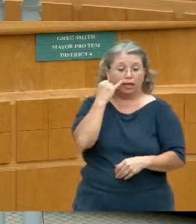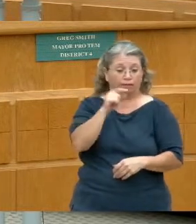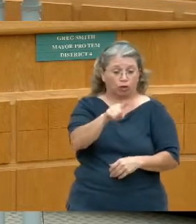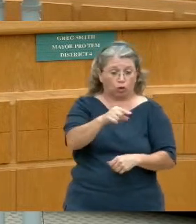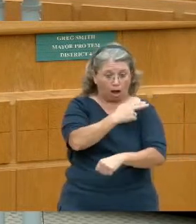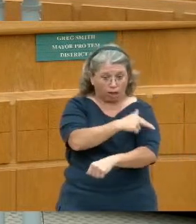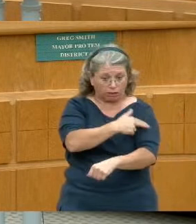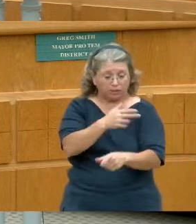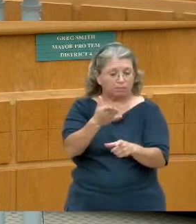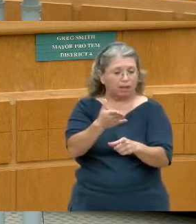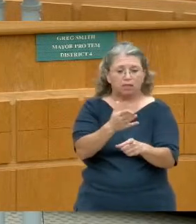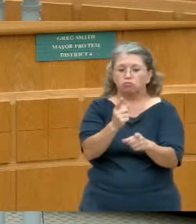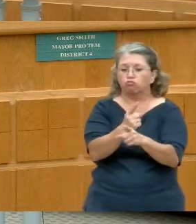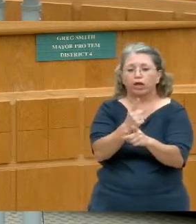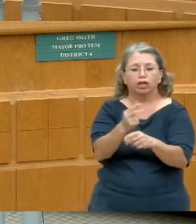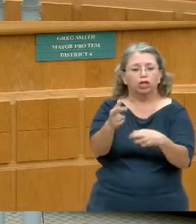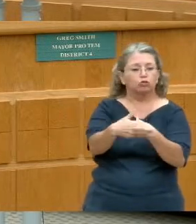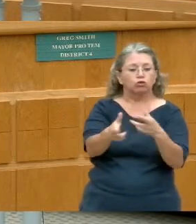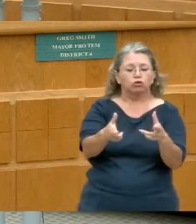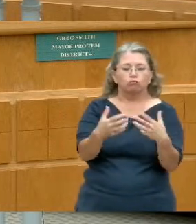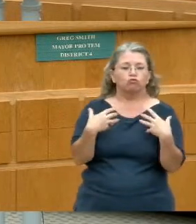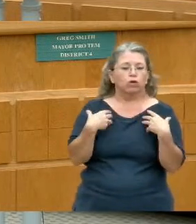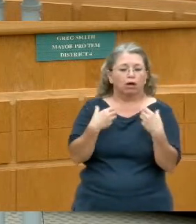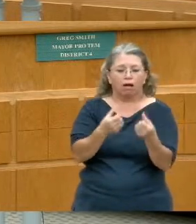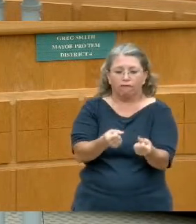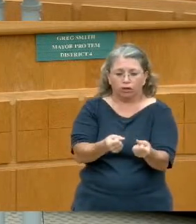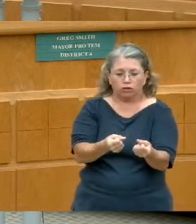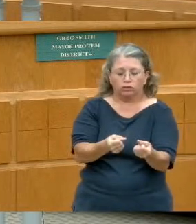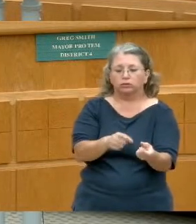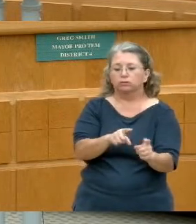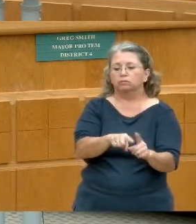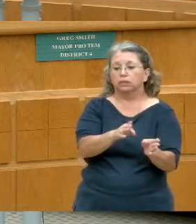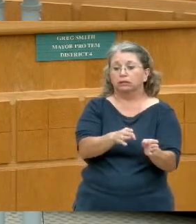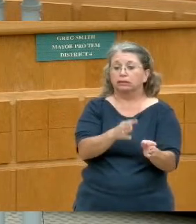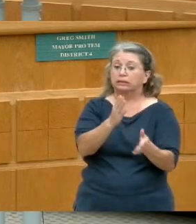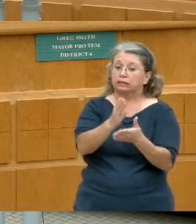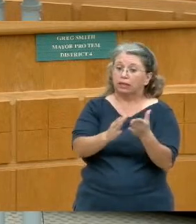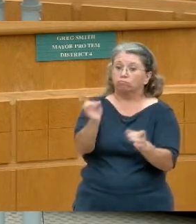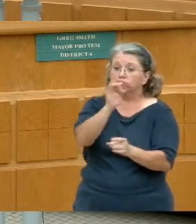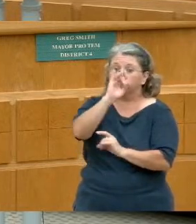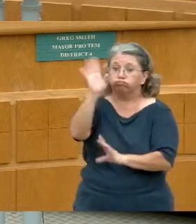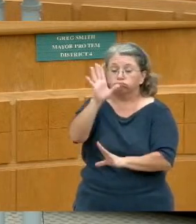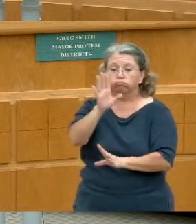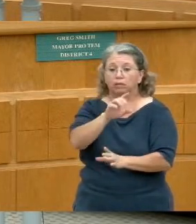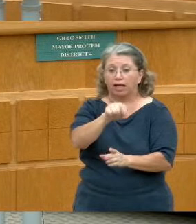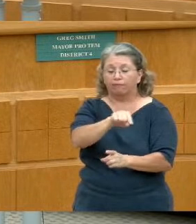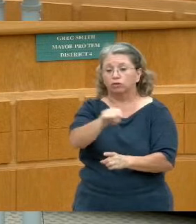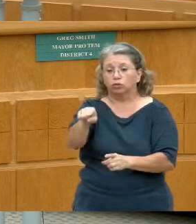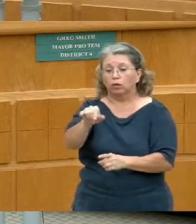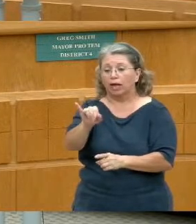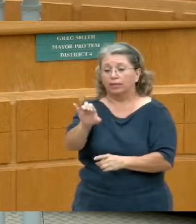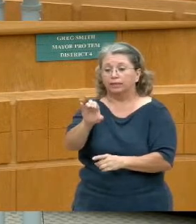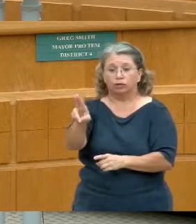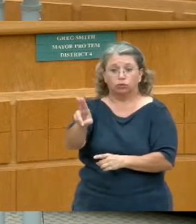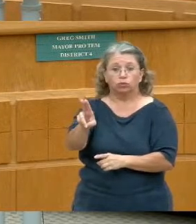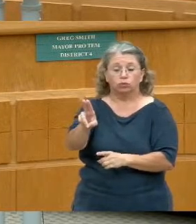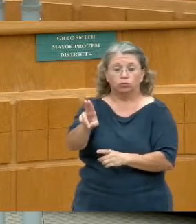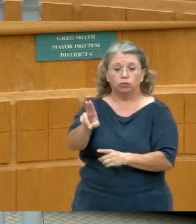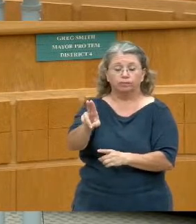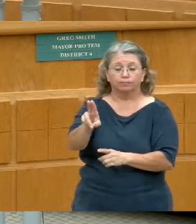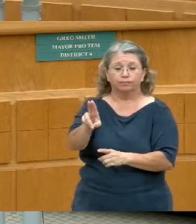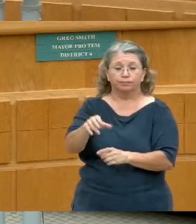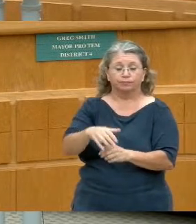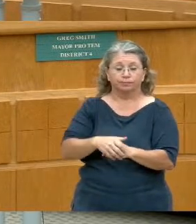out of the ICU and end up back in the recovered category, but in the Coastal Bend area, we've had 4 people go all the way to the bottom of this and end up